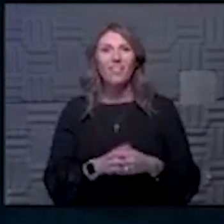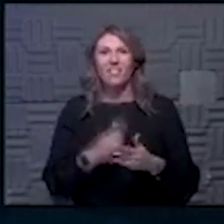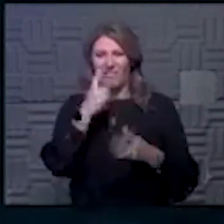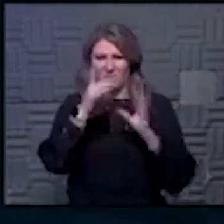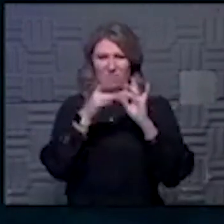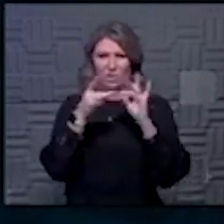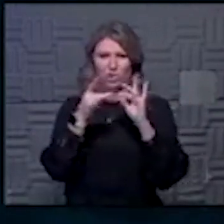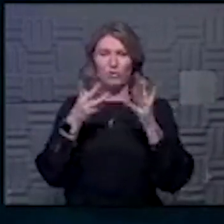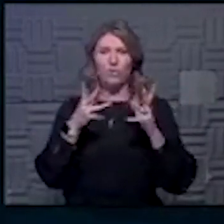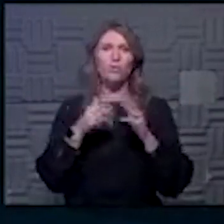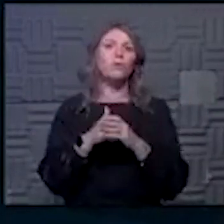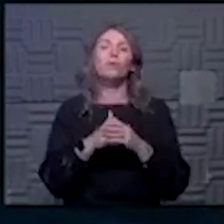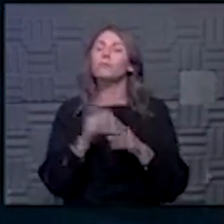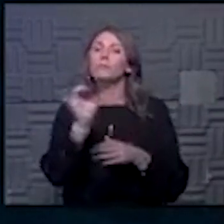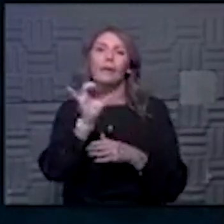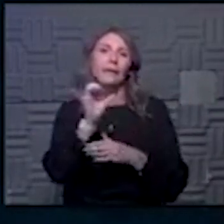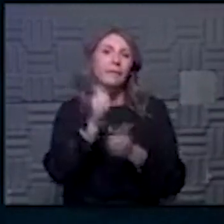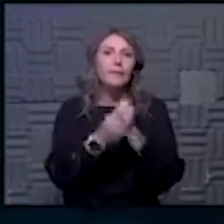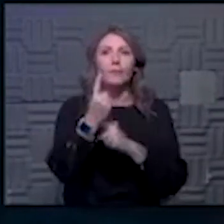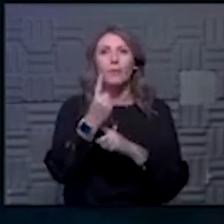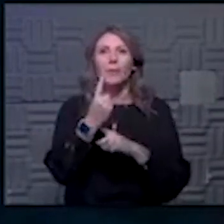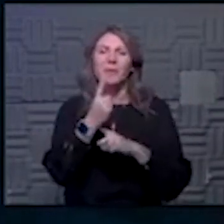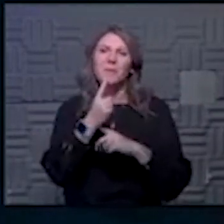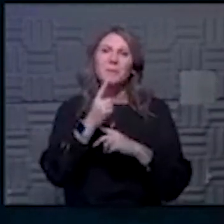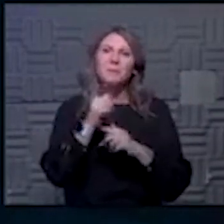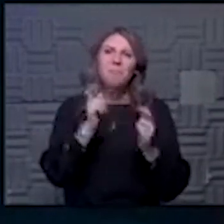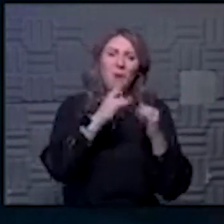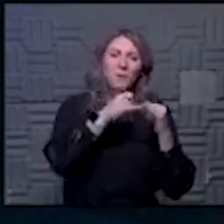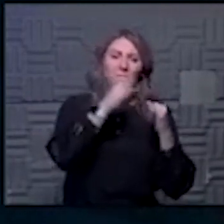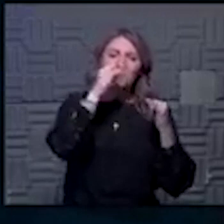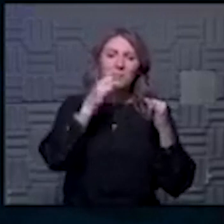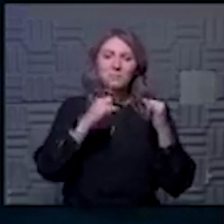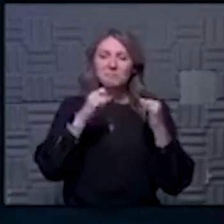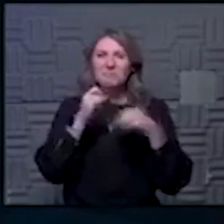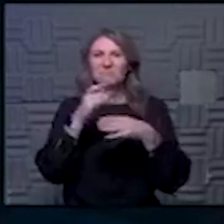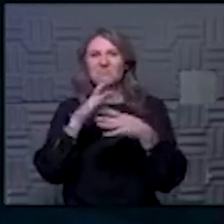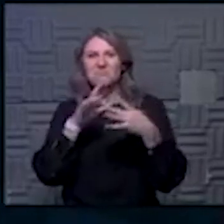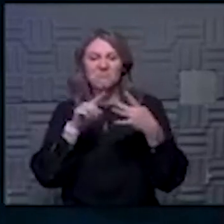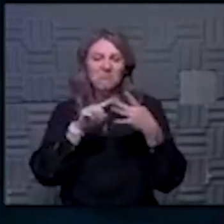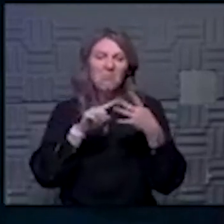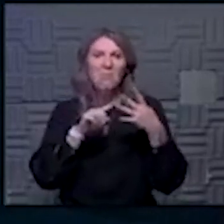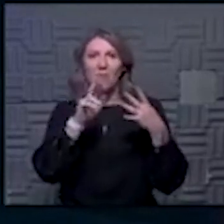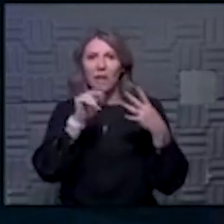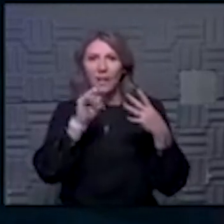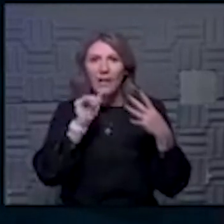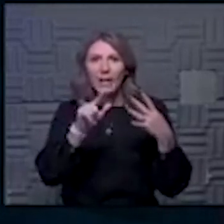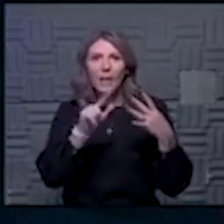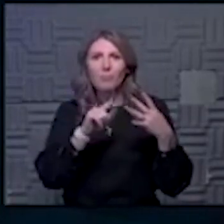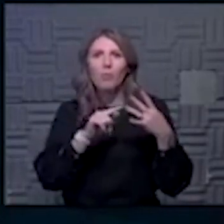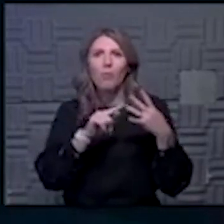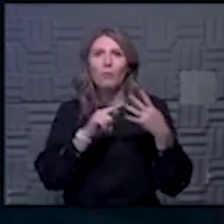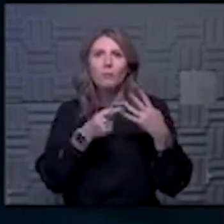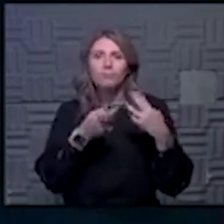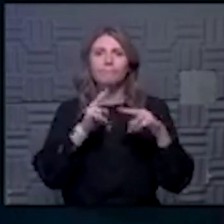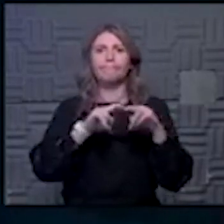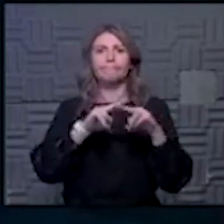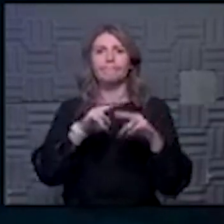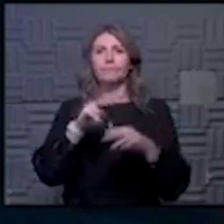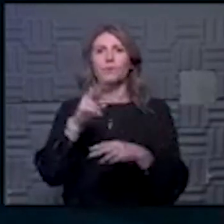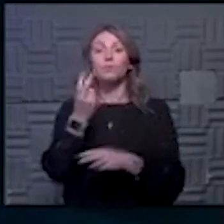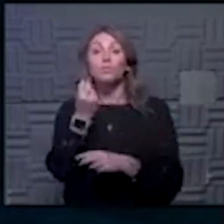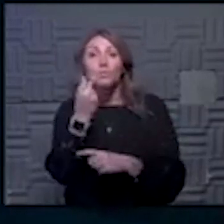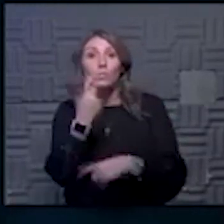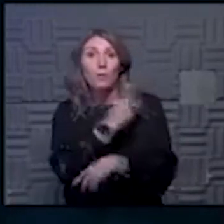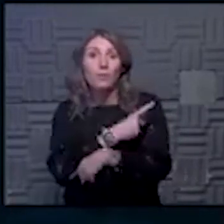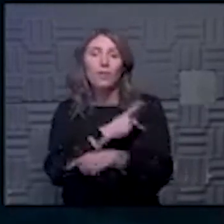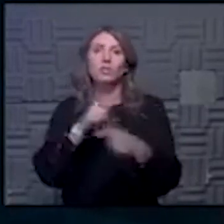had, like everyone else, kind of a small peak in in mid-April, where we actually had 12. And then as things